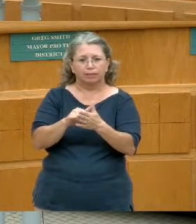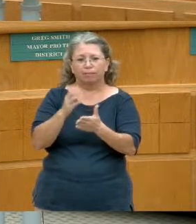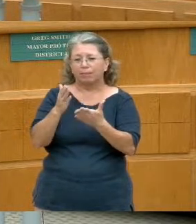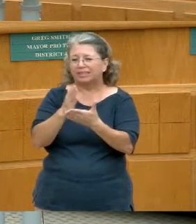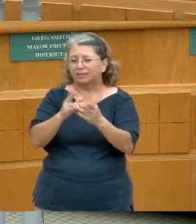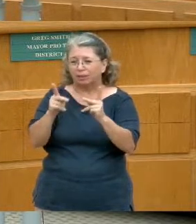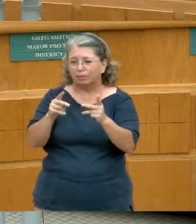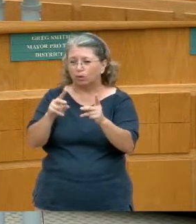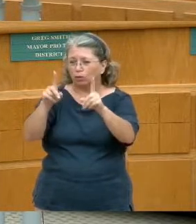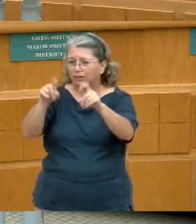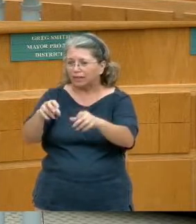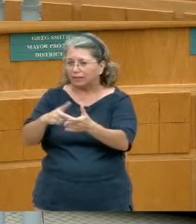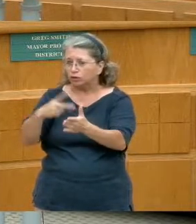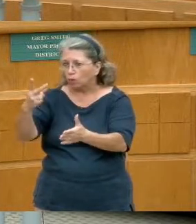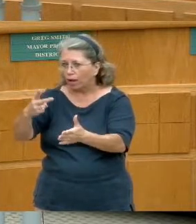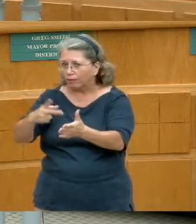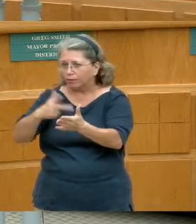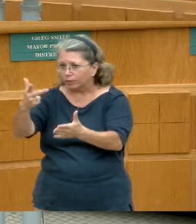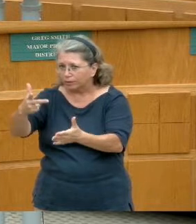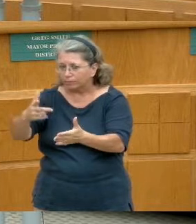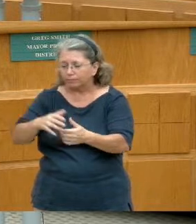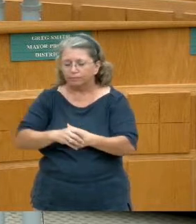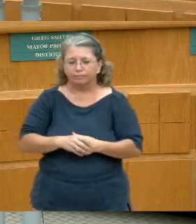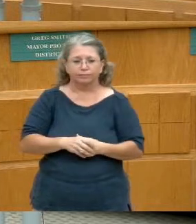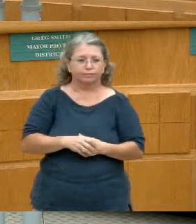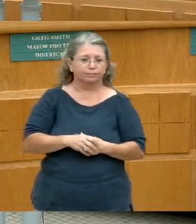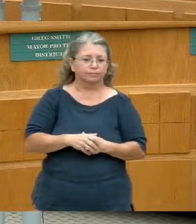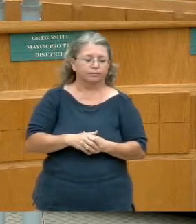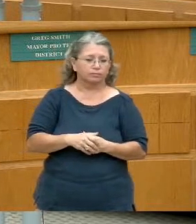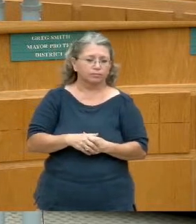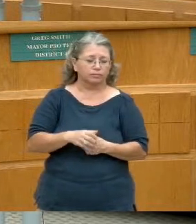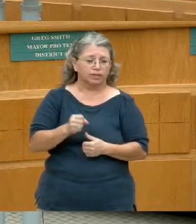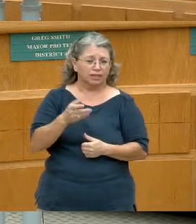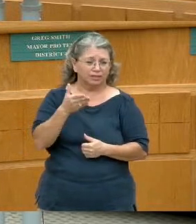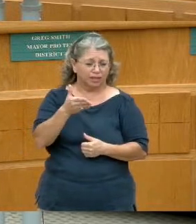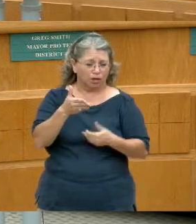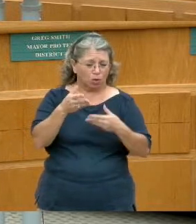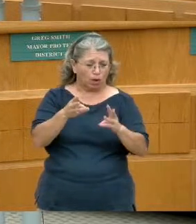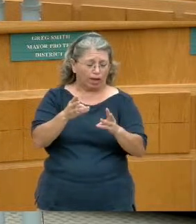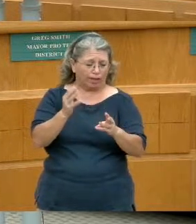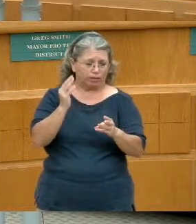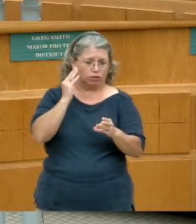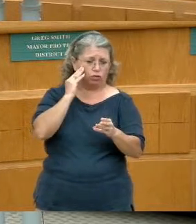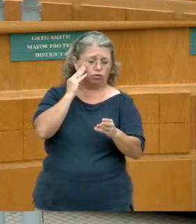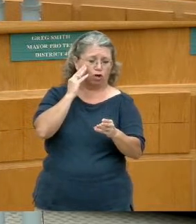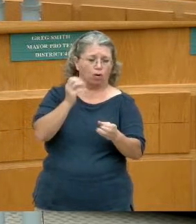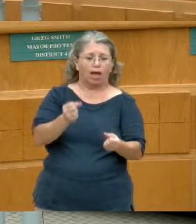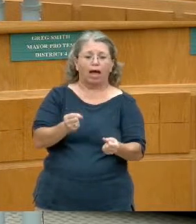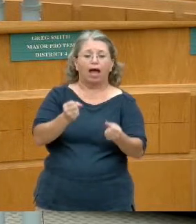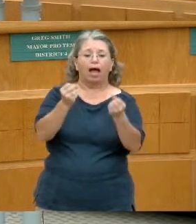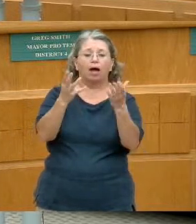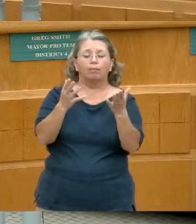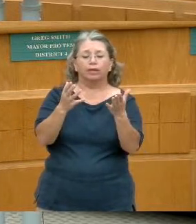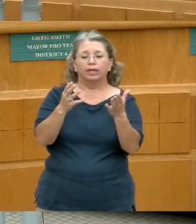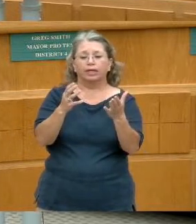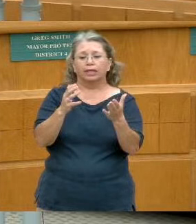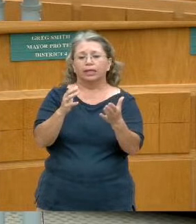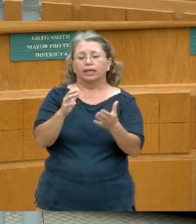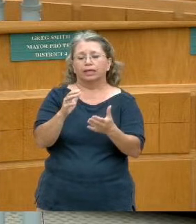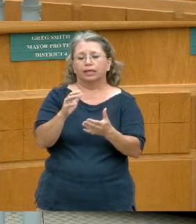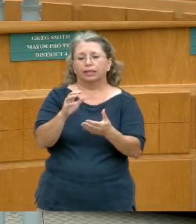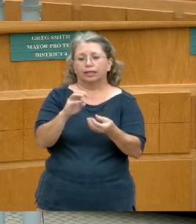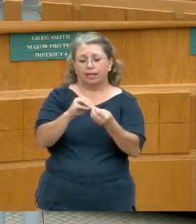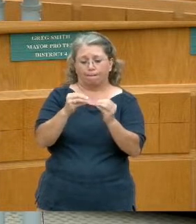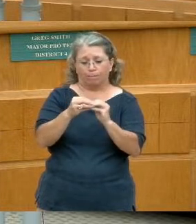The question is there a way to get unduplicated numbers of the number of the people that are tested,